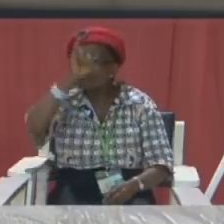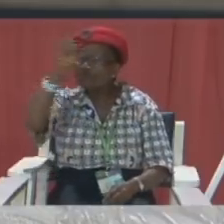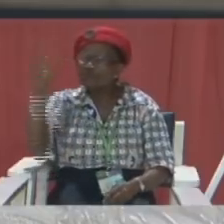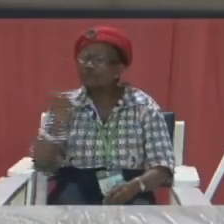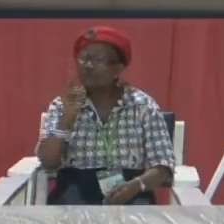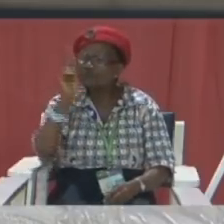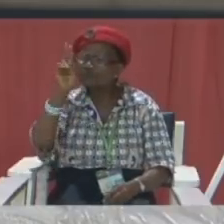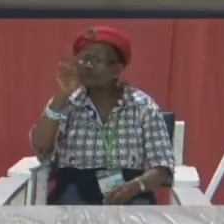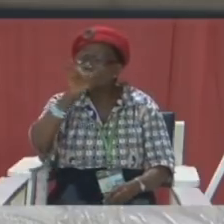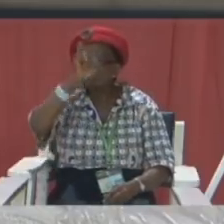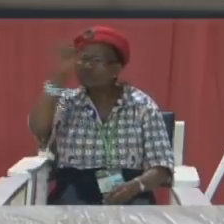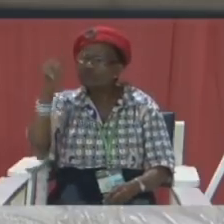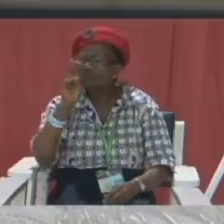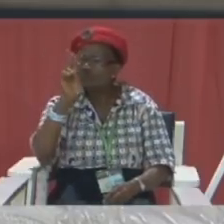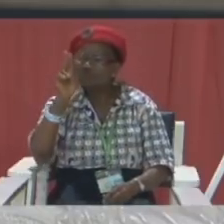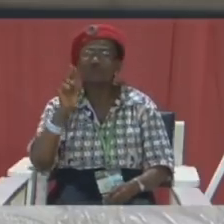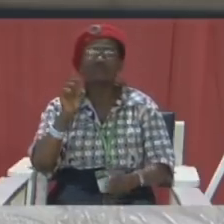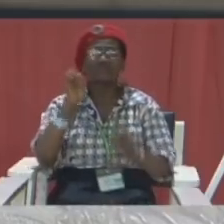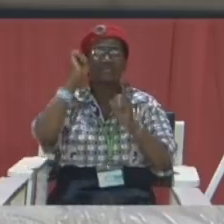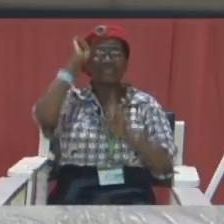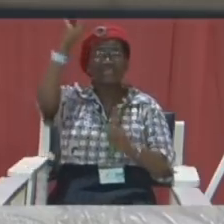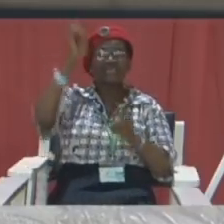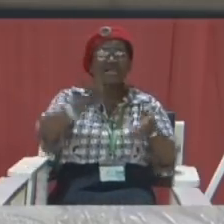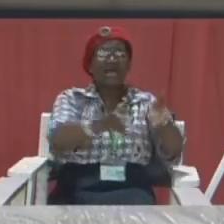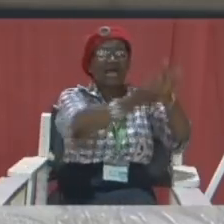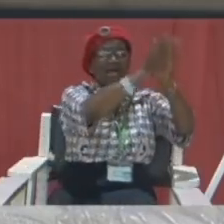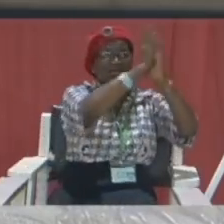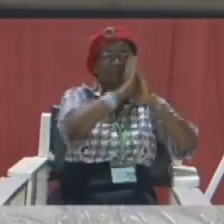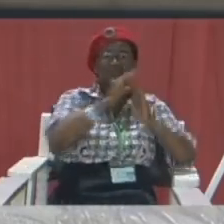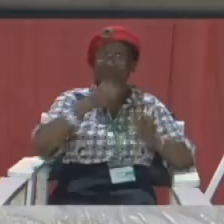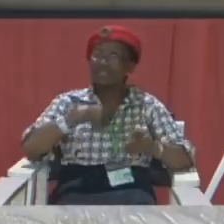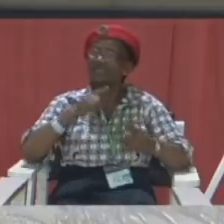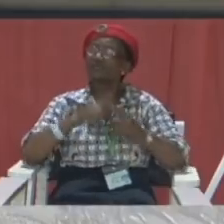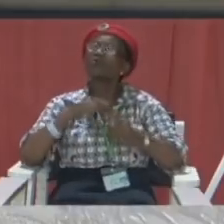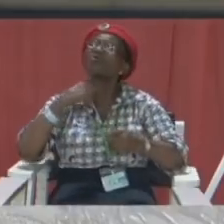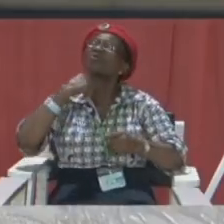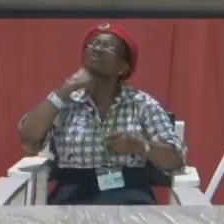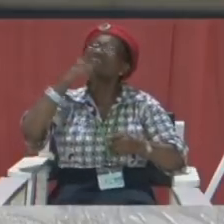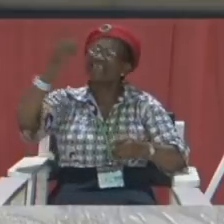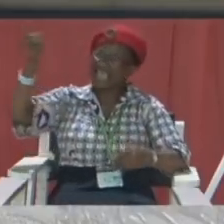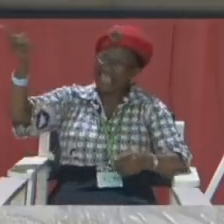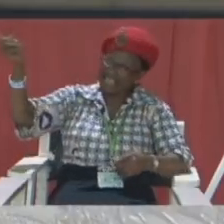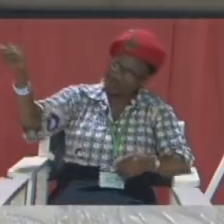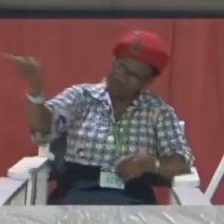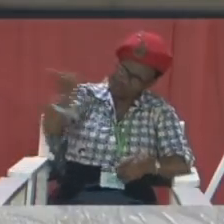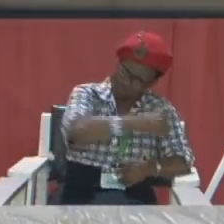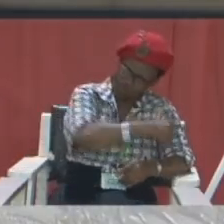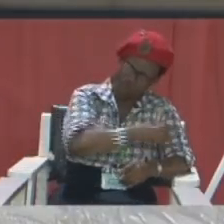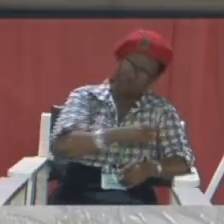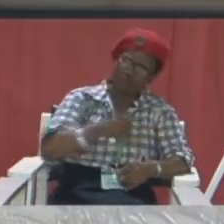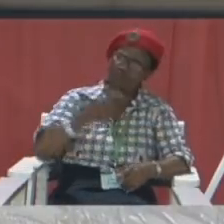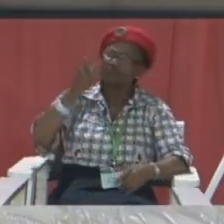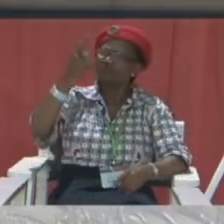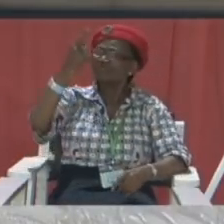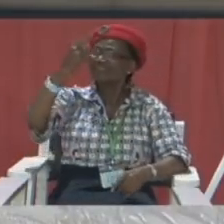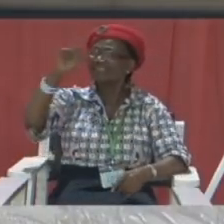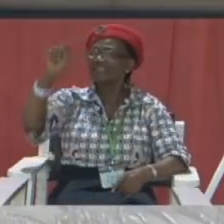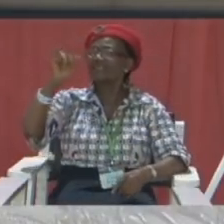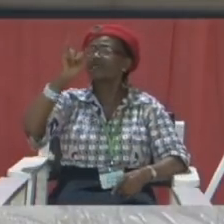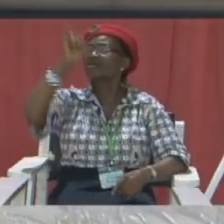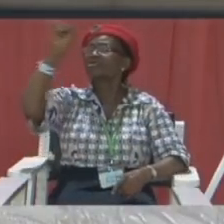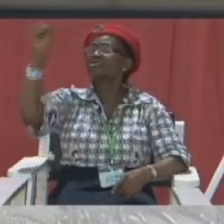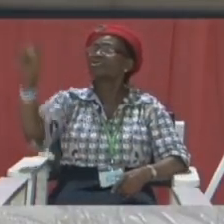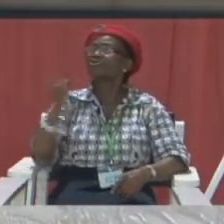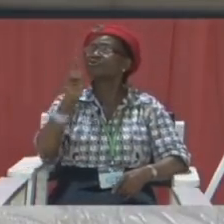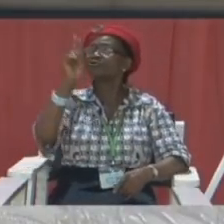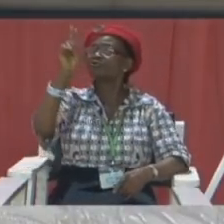He asked me to tell you that the charms are already neutralized. Pe e ogun owo e ko le